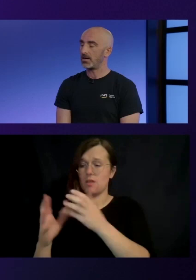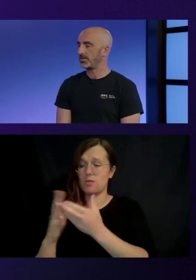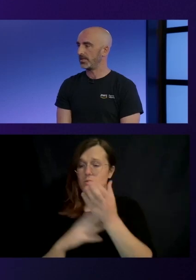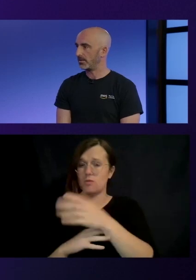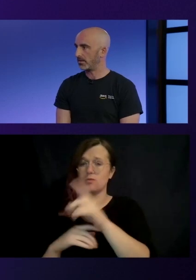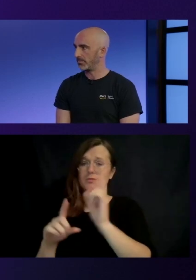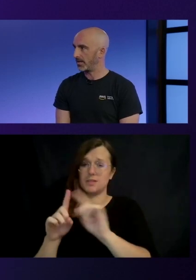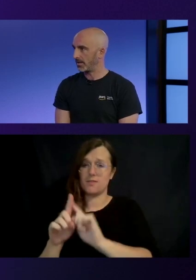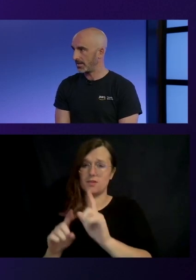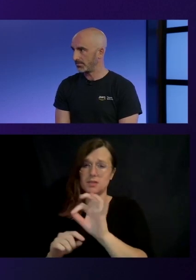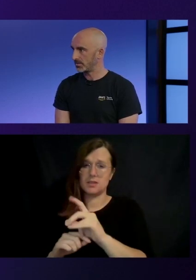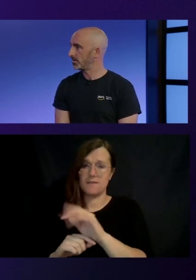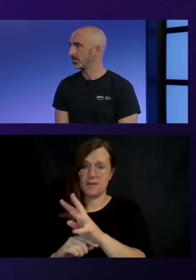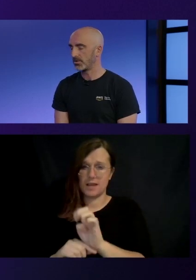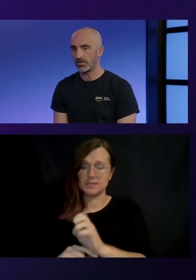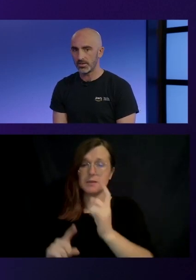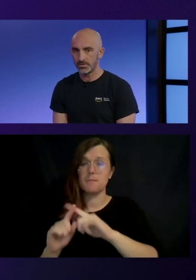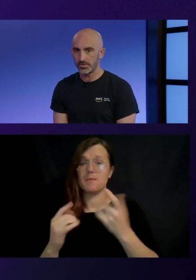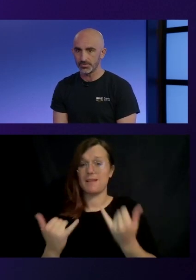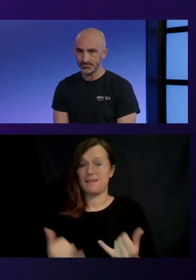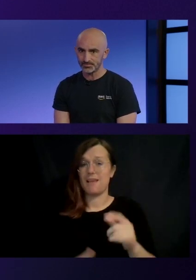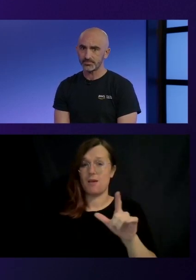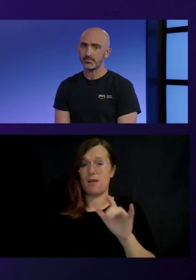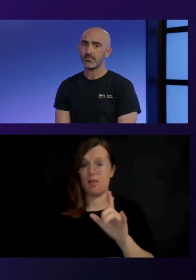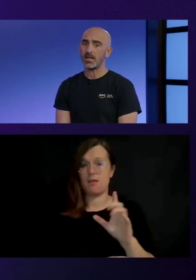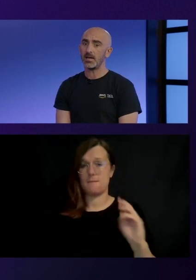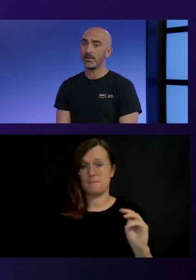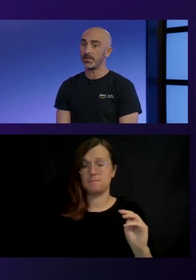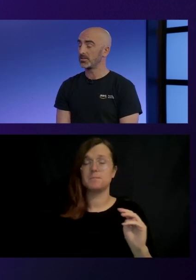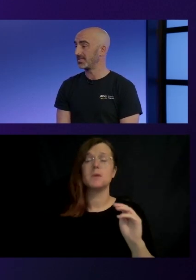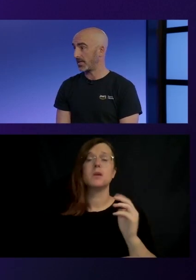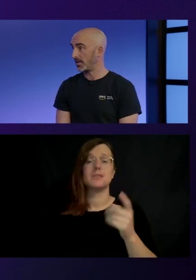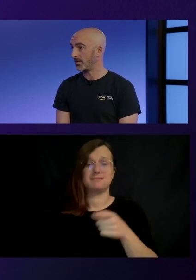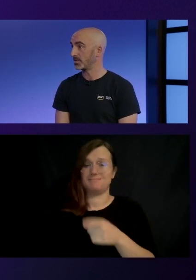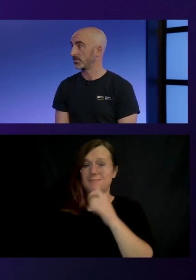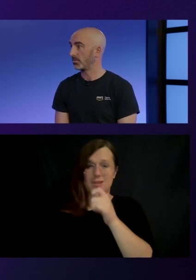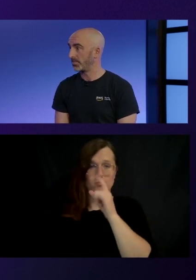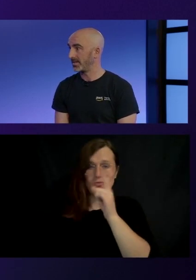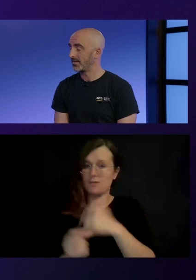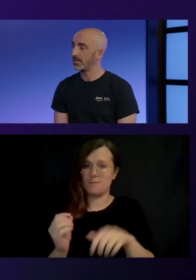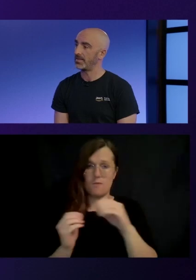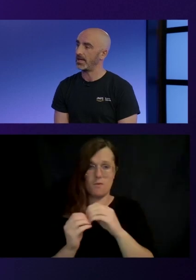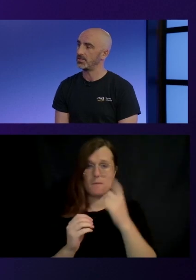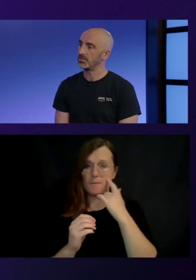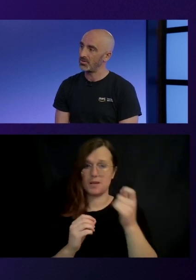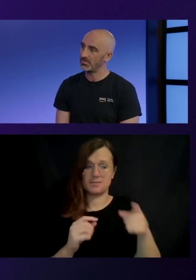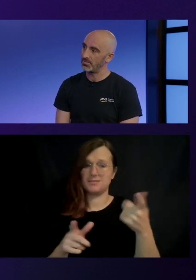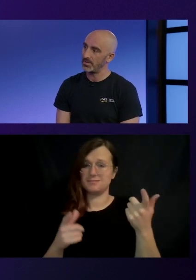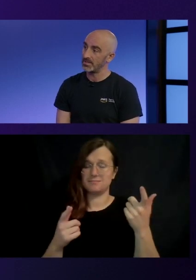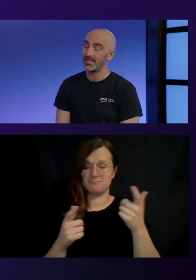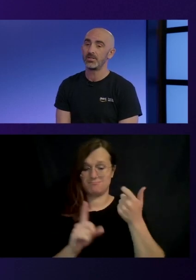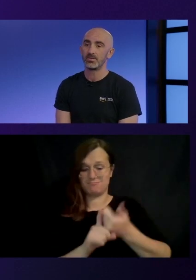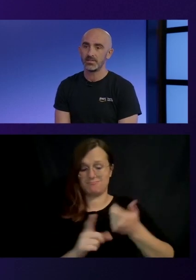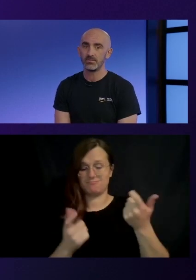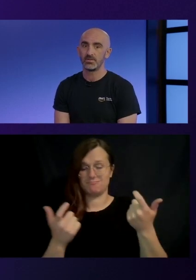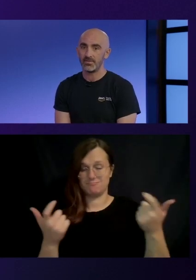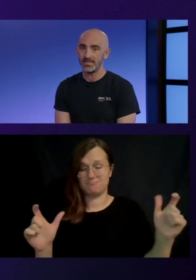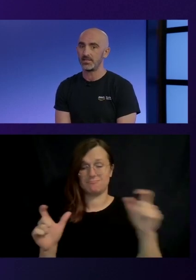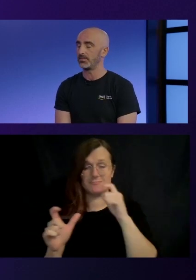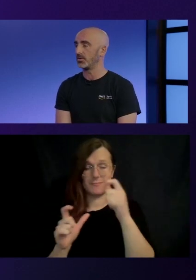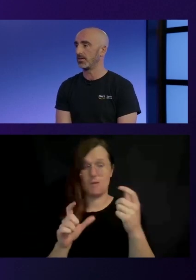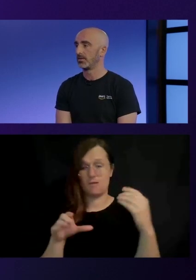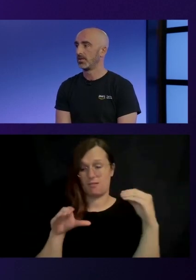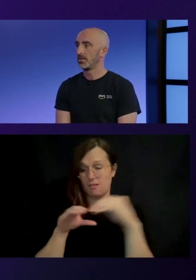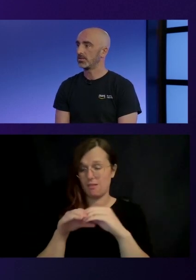But now in the era of LLMs, this is no longer true. Because these LLMs are so big that they actually don't fit into a single